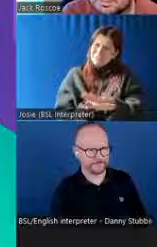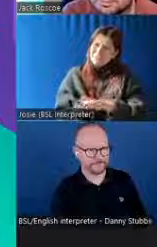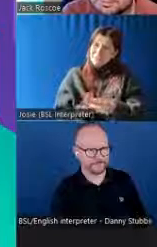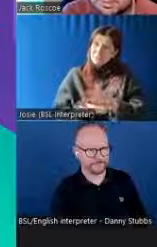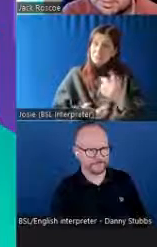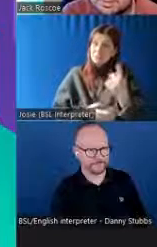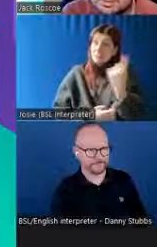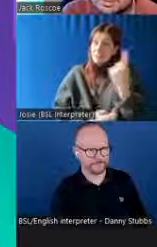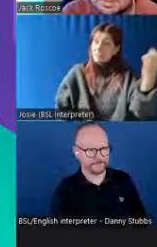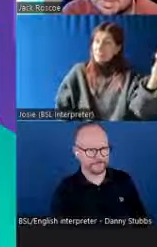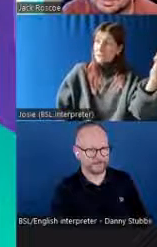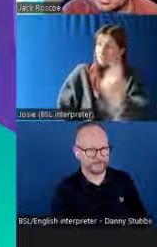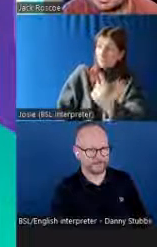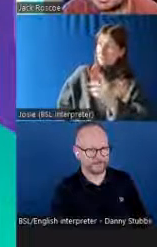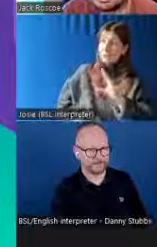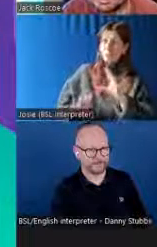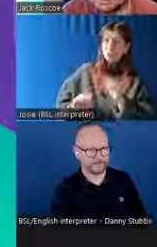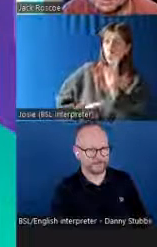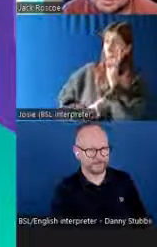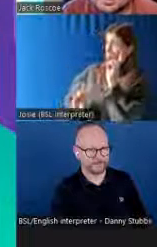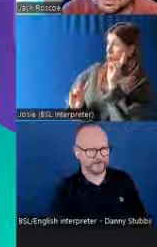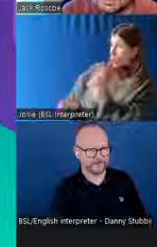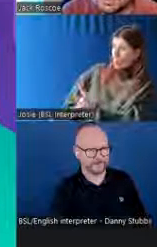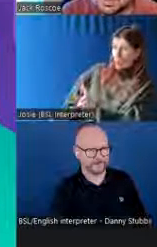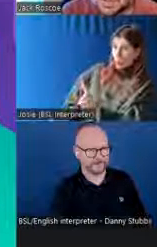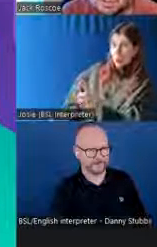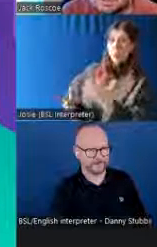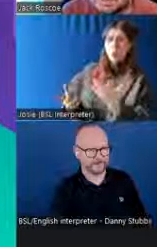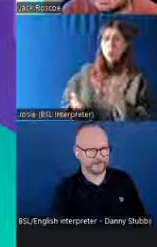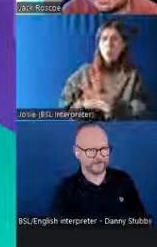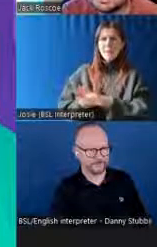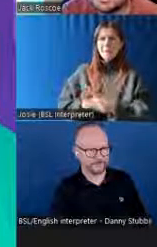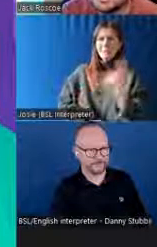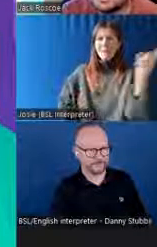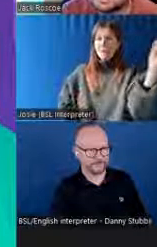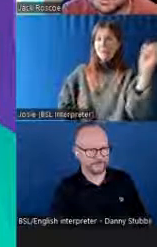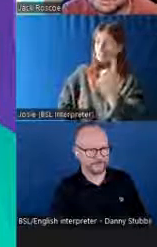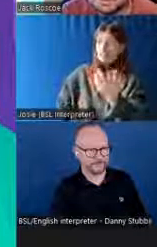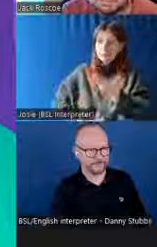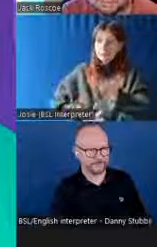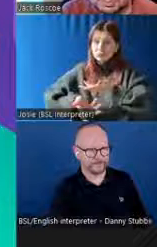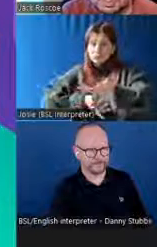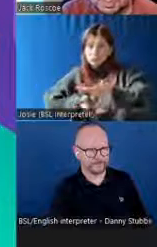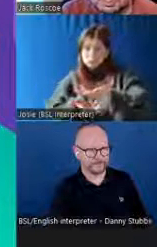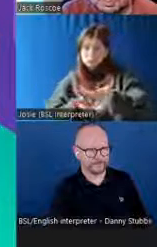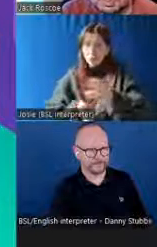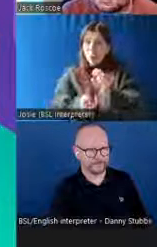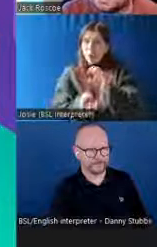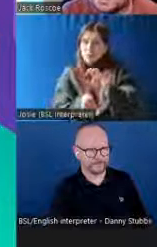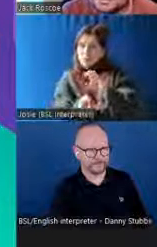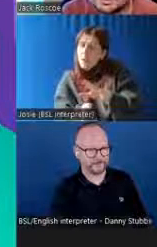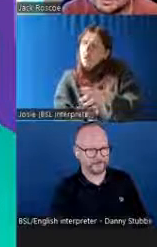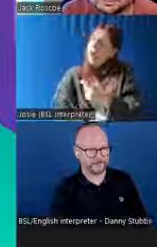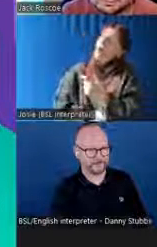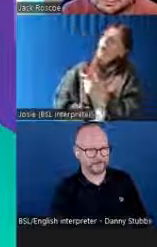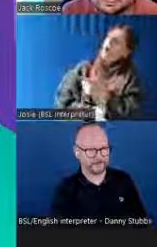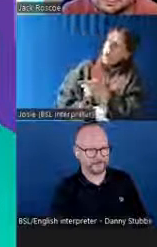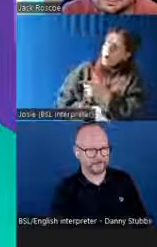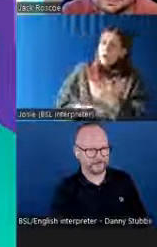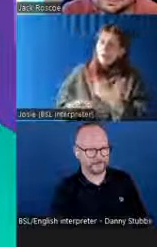to someone? Set this as a clear instruction so that there's no ambiguity, especially if multiple people are going to be